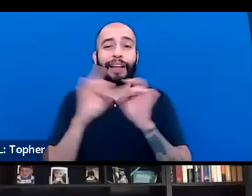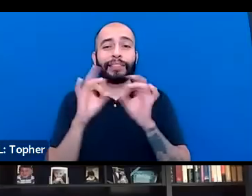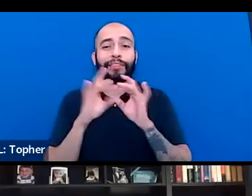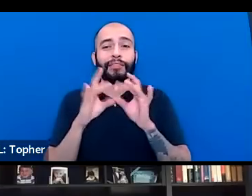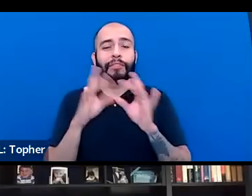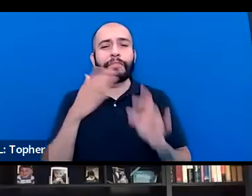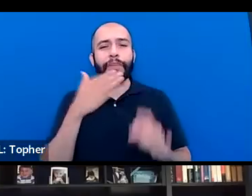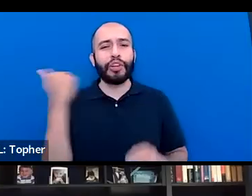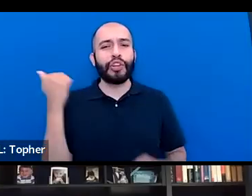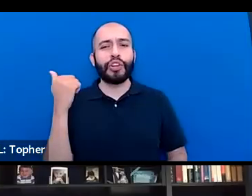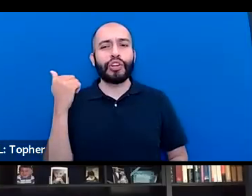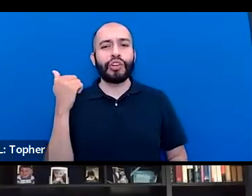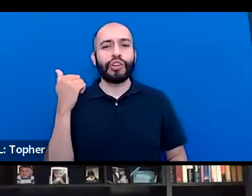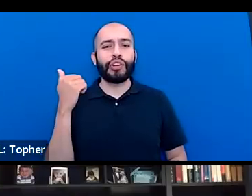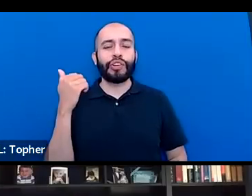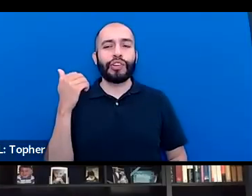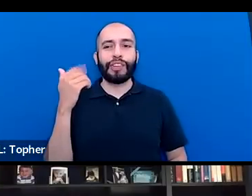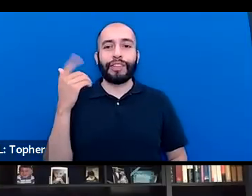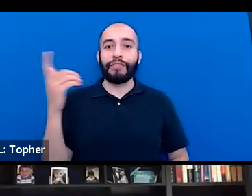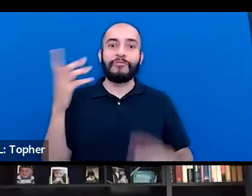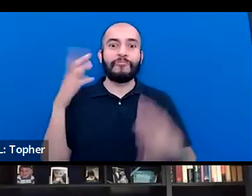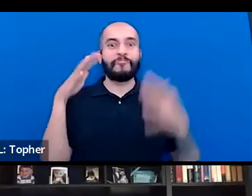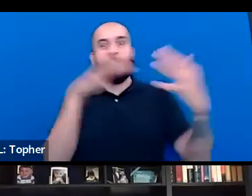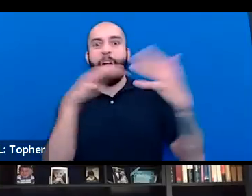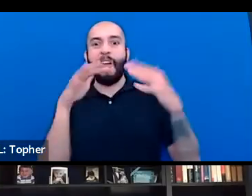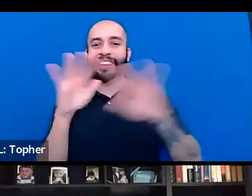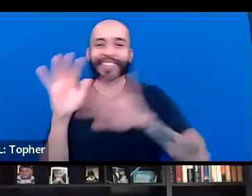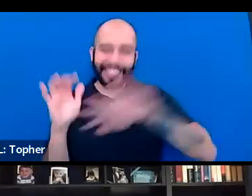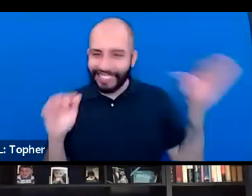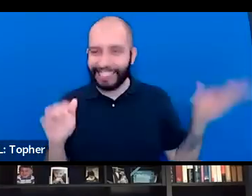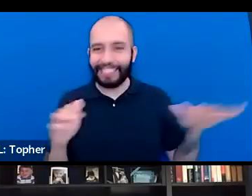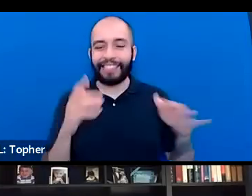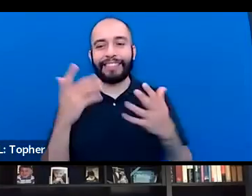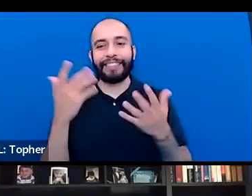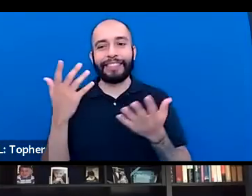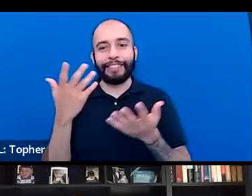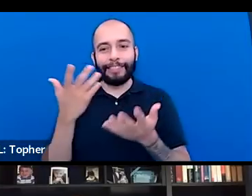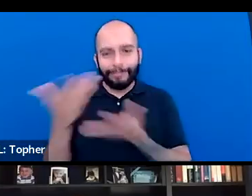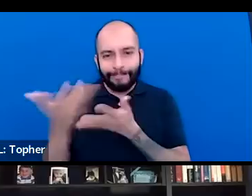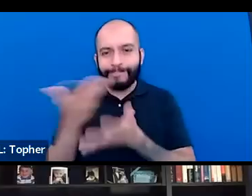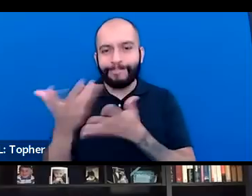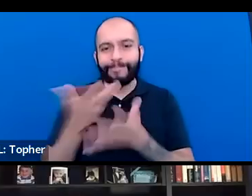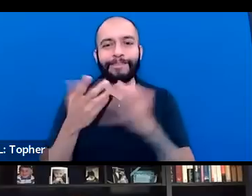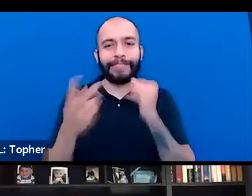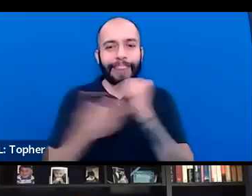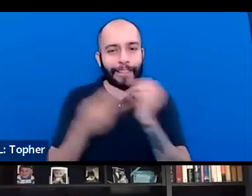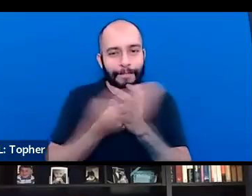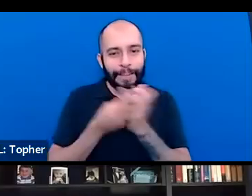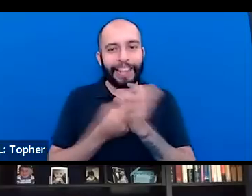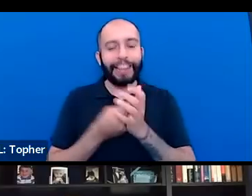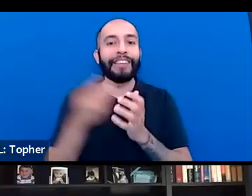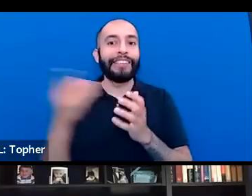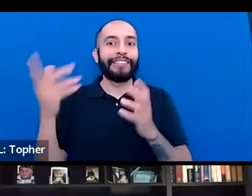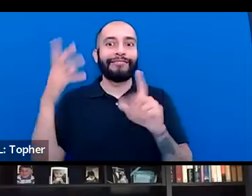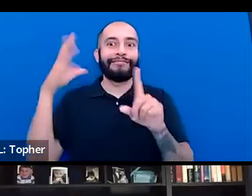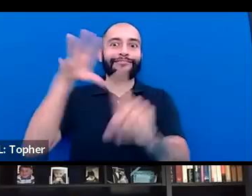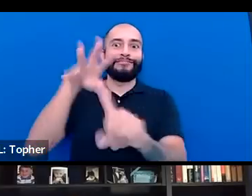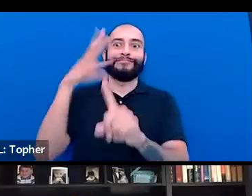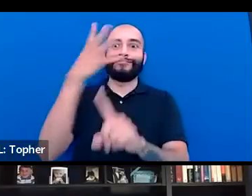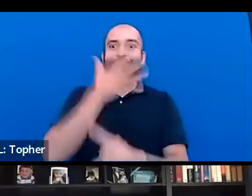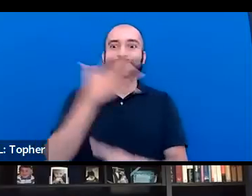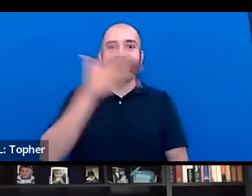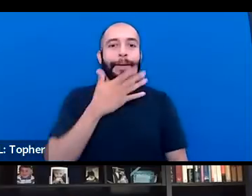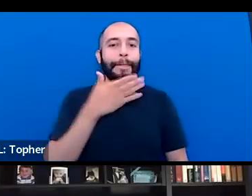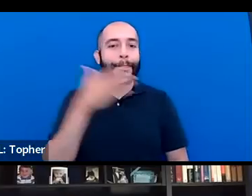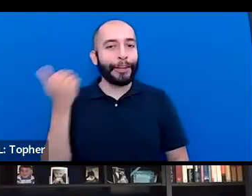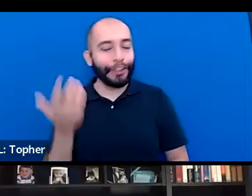certainly its image would have been in much better shape if it embraced the union from day one. But what do I know? Okay. I mean, had they done that, Howard Schultz